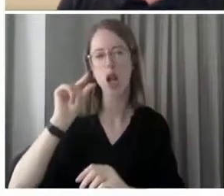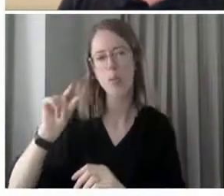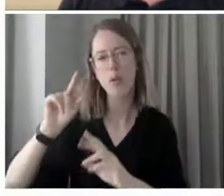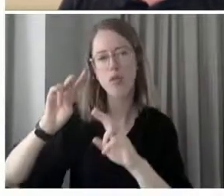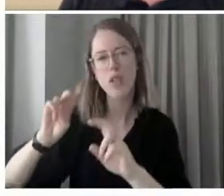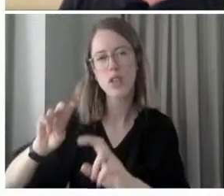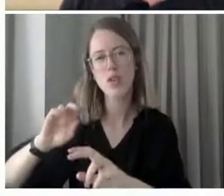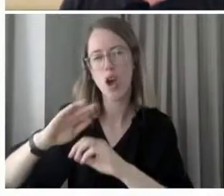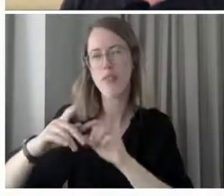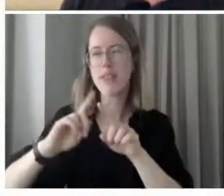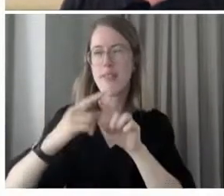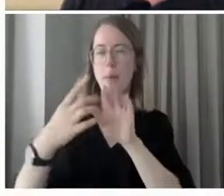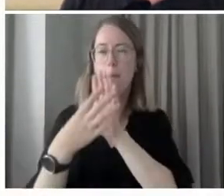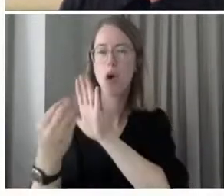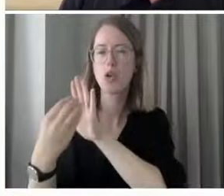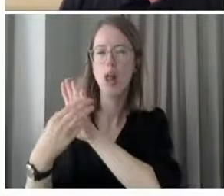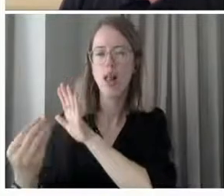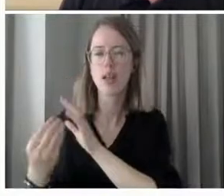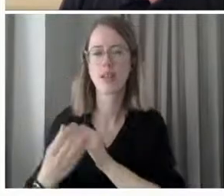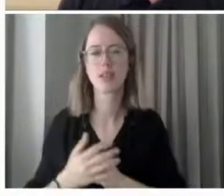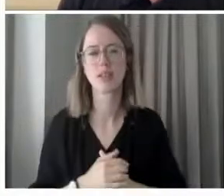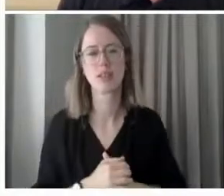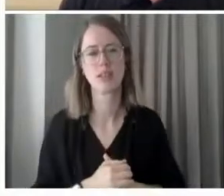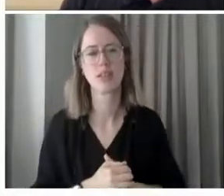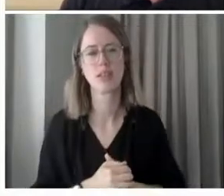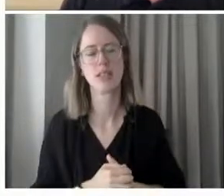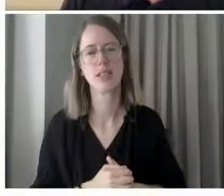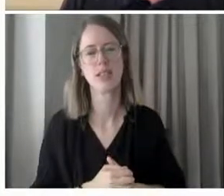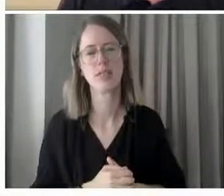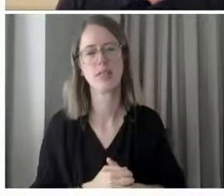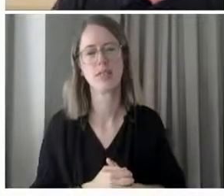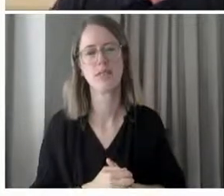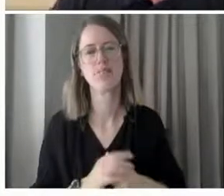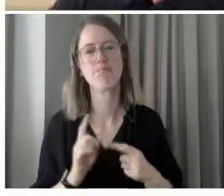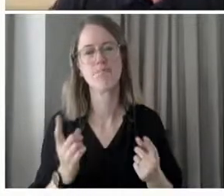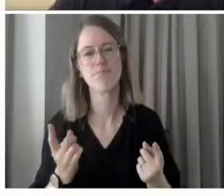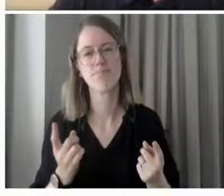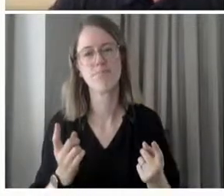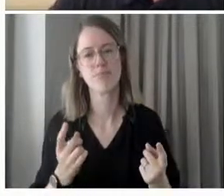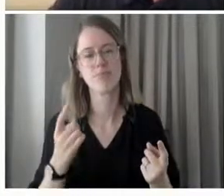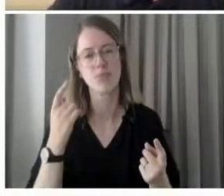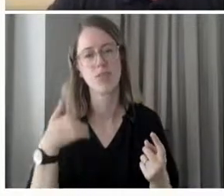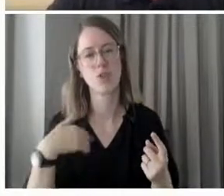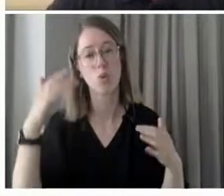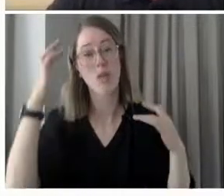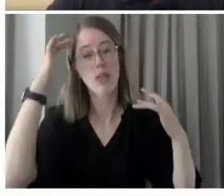other models are, what other people are doing. But it's something to really think about.